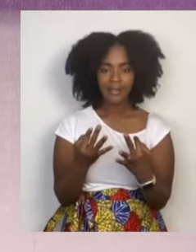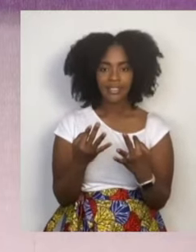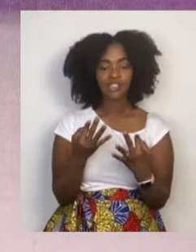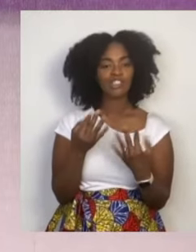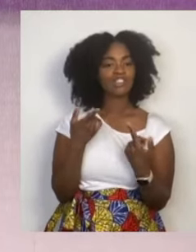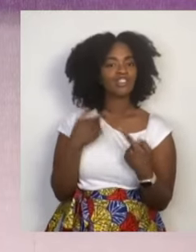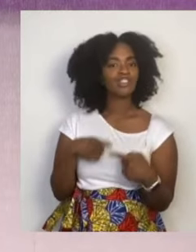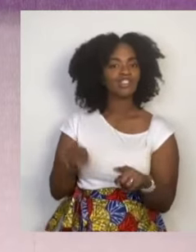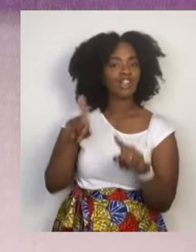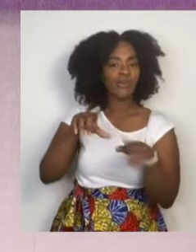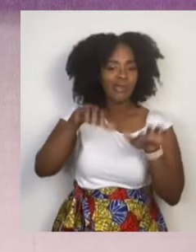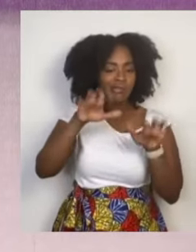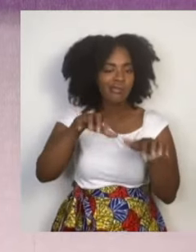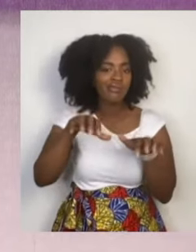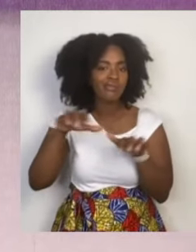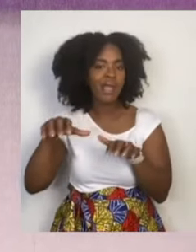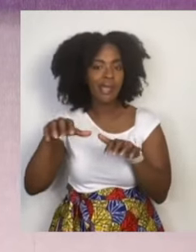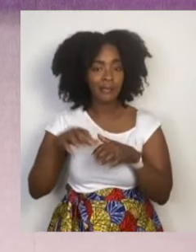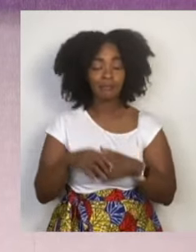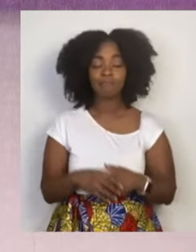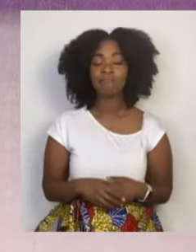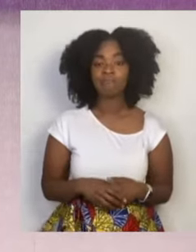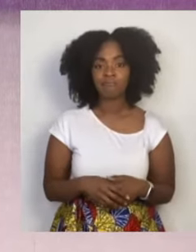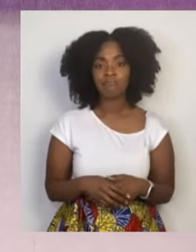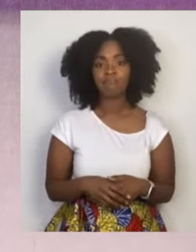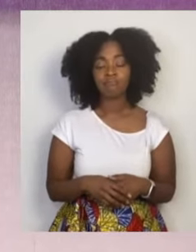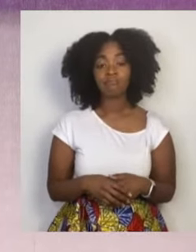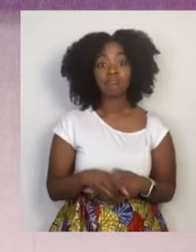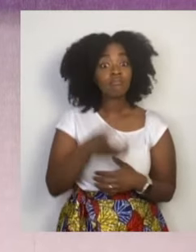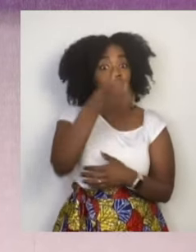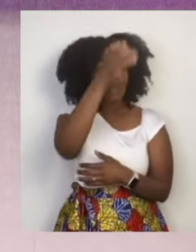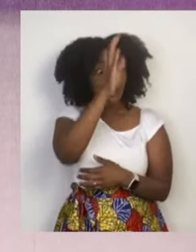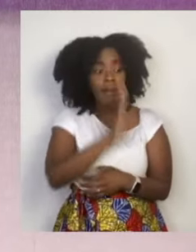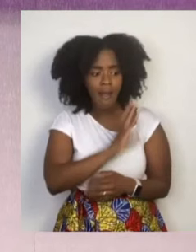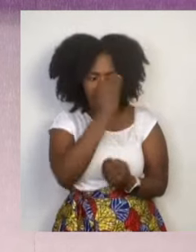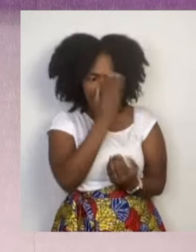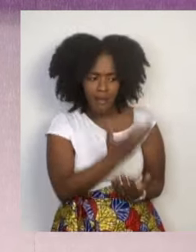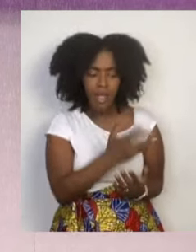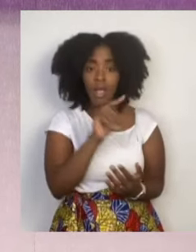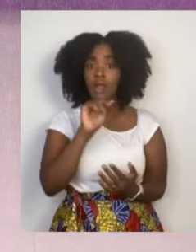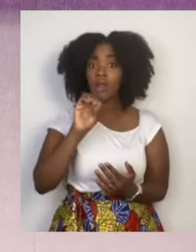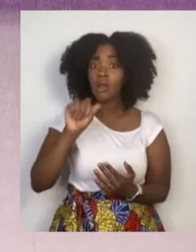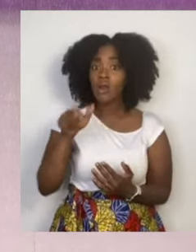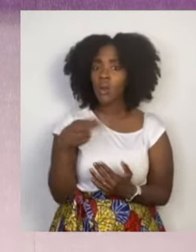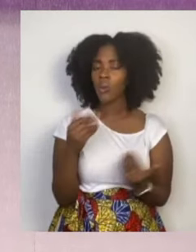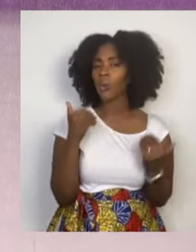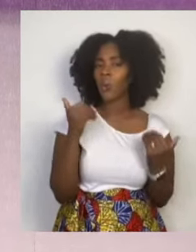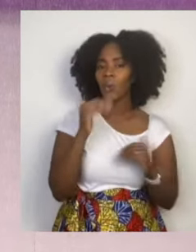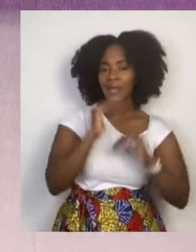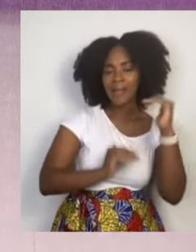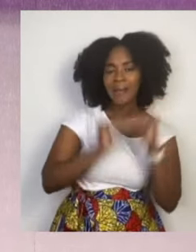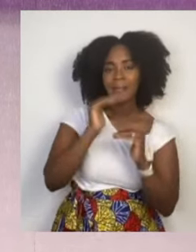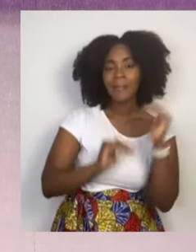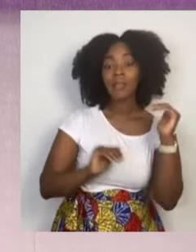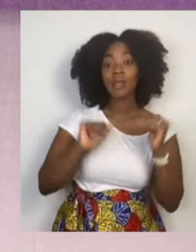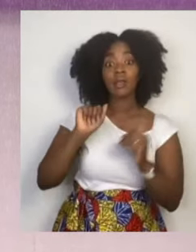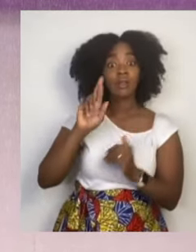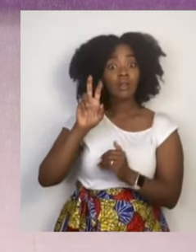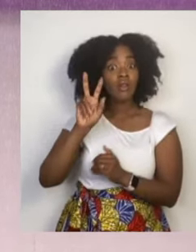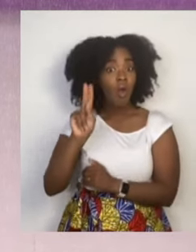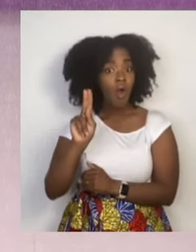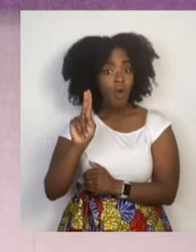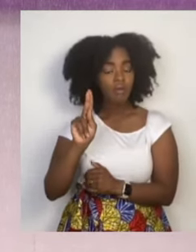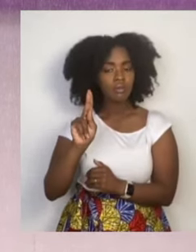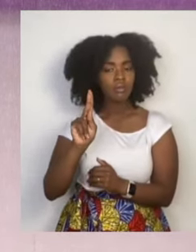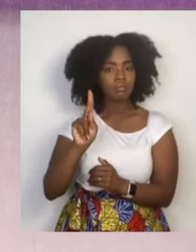the rain. God told Noah to build the ark, and yet God never picked up